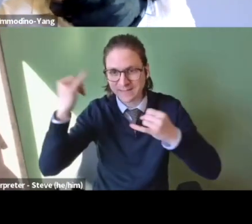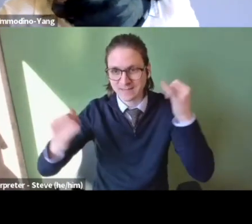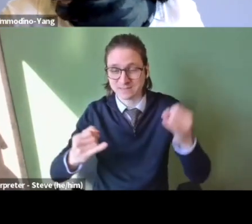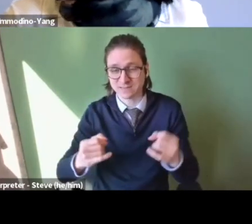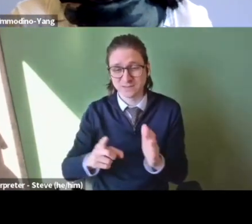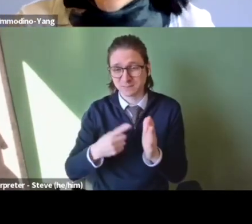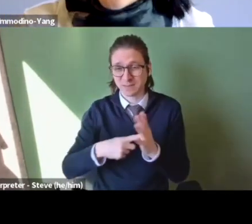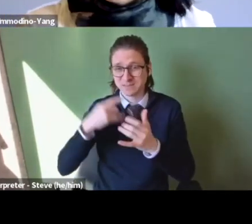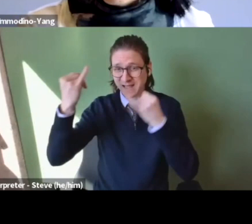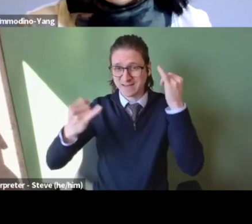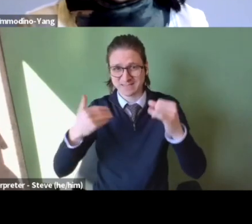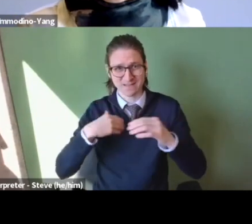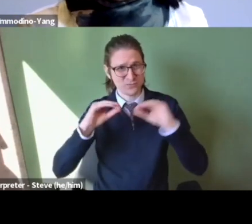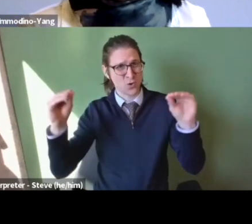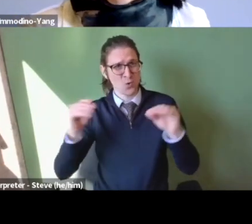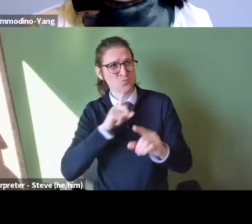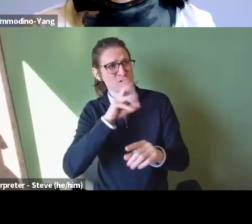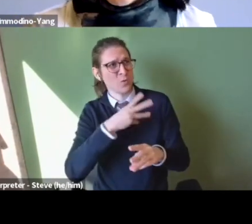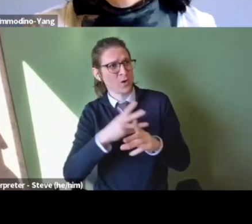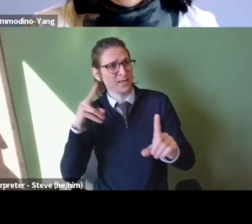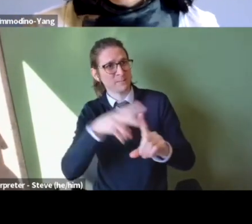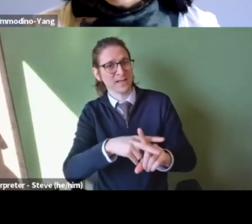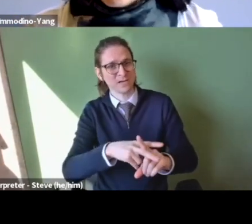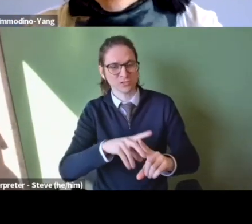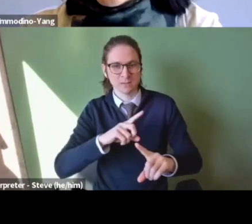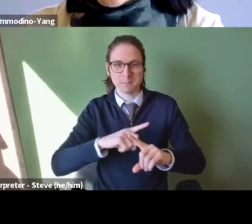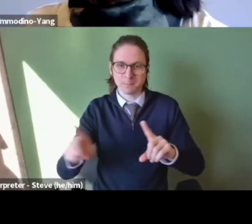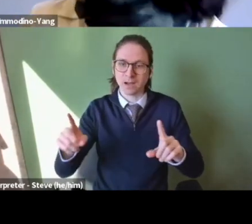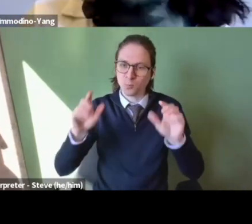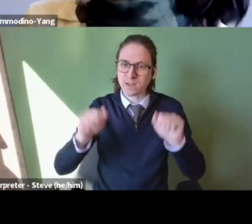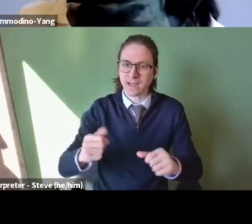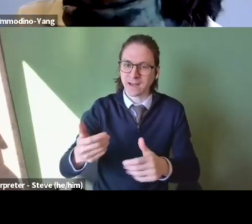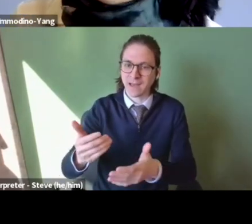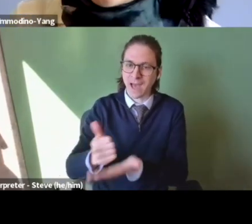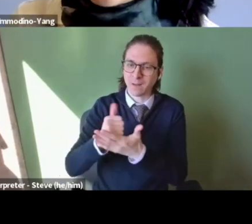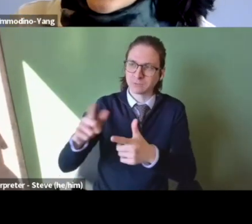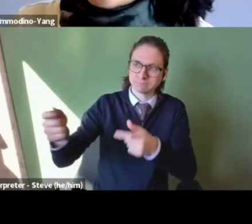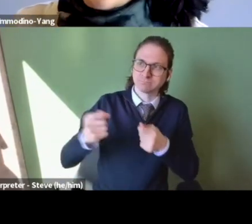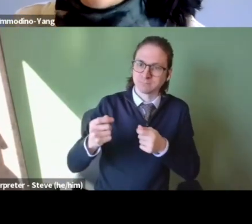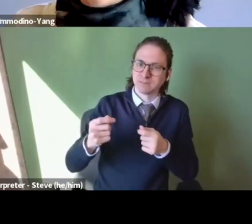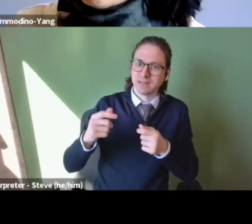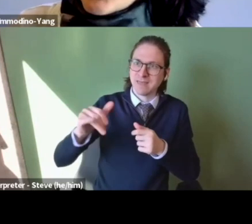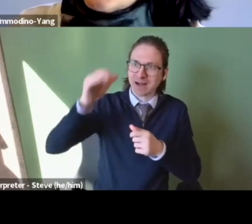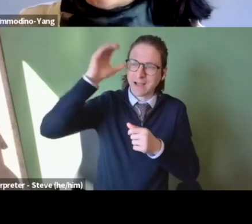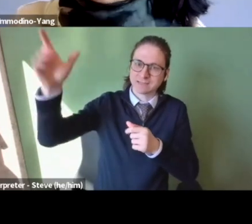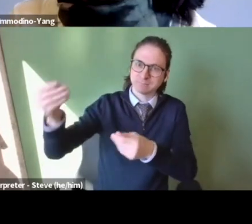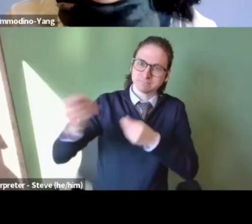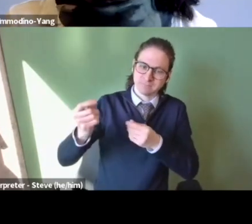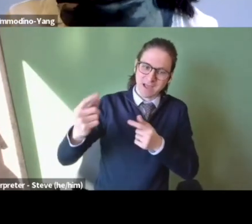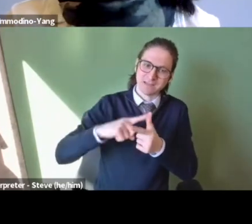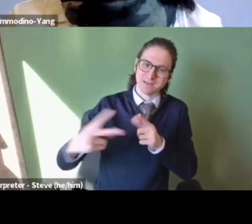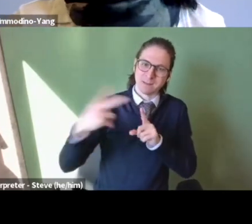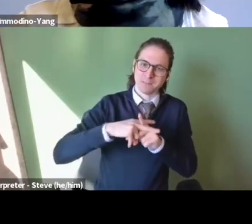understanding the world. And that is what deeply motivates us. We should organize our schooling around the ability